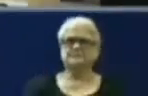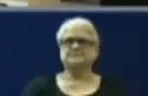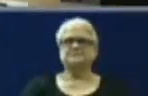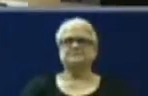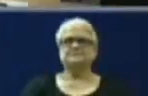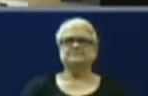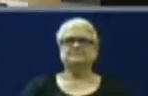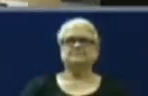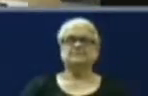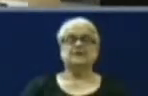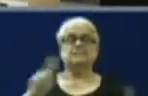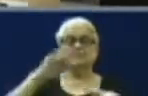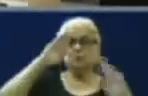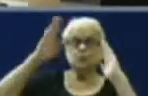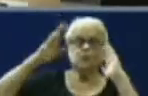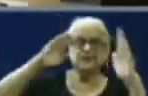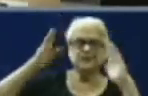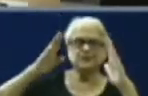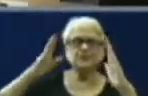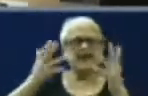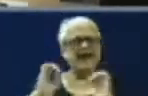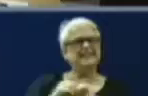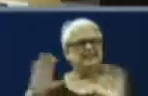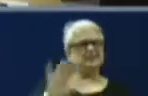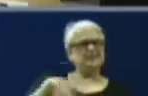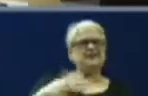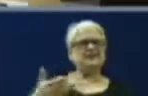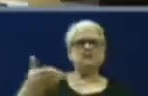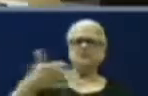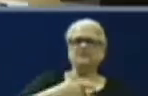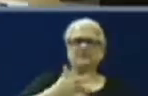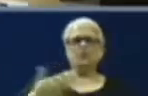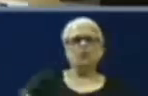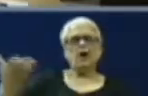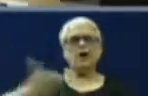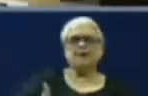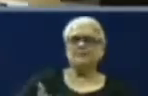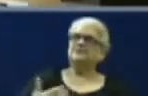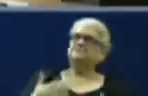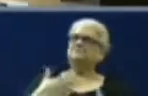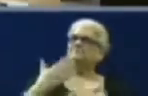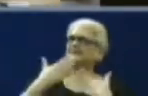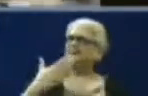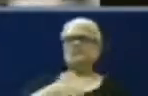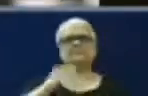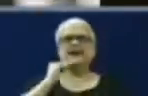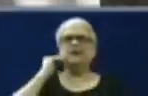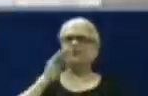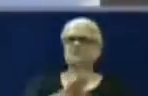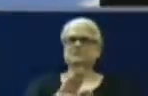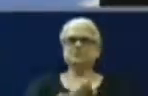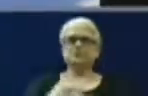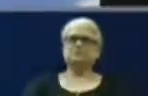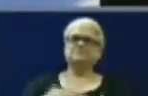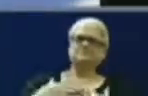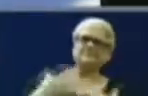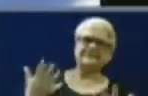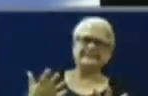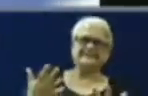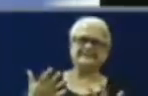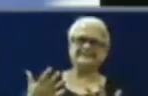How people greet you, how people make you feel welcome, like this is like your home school, this is your home.